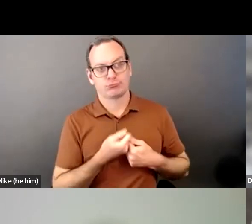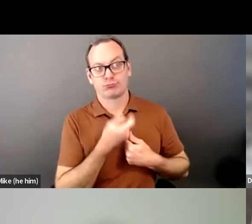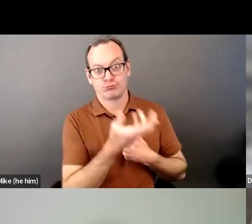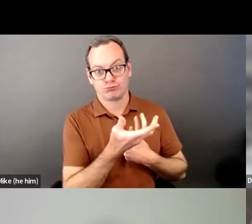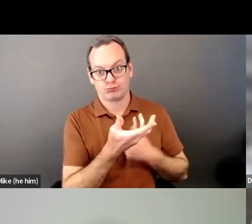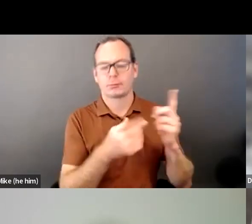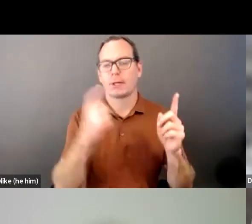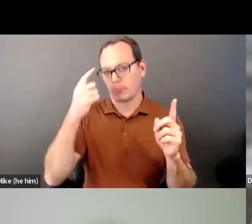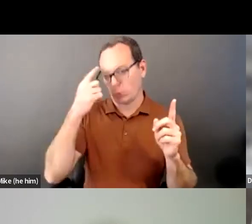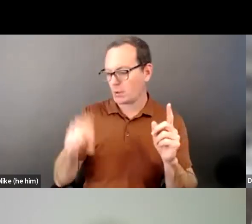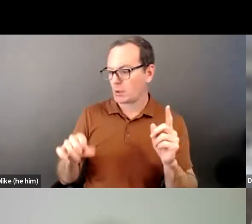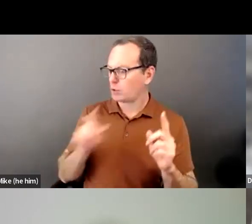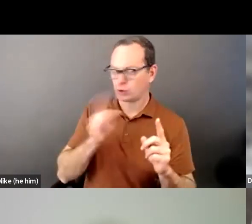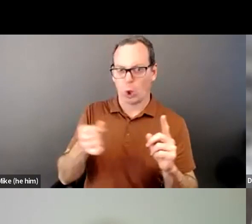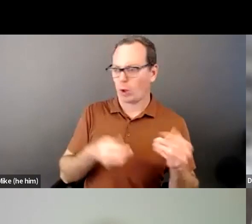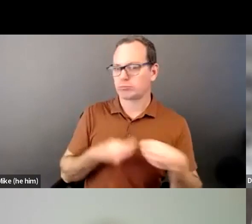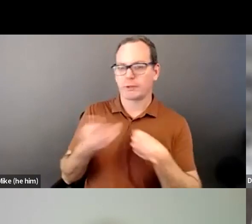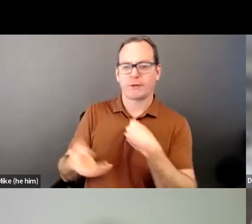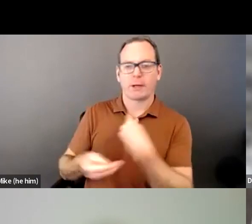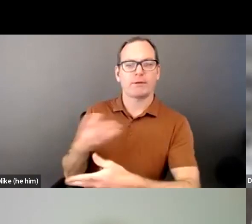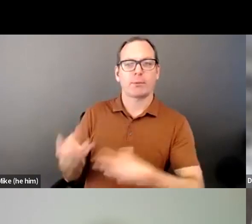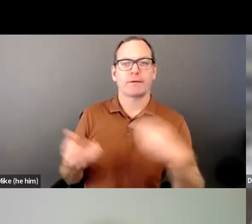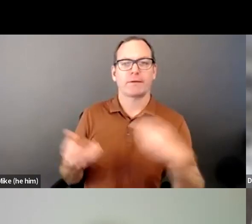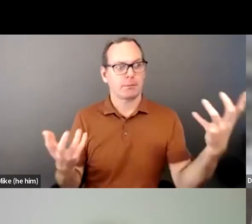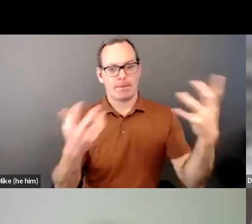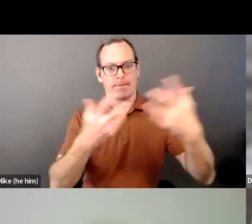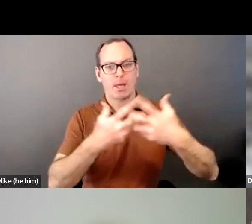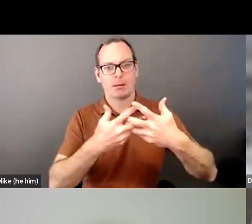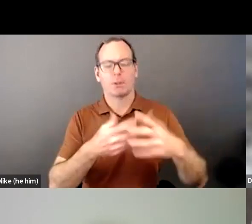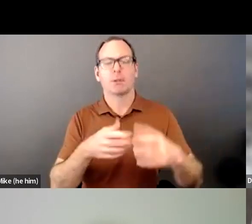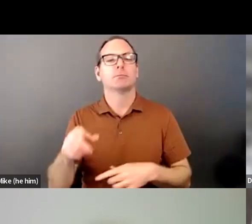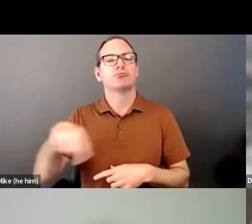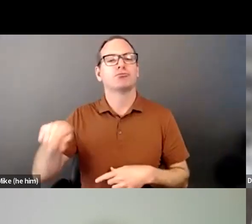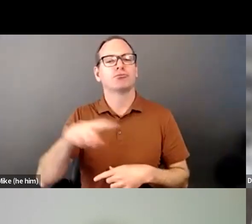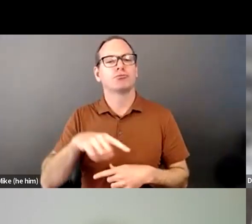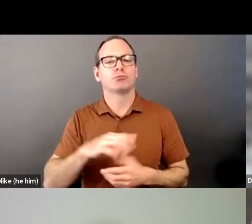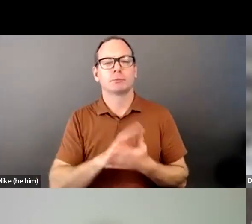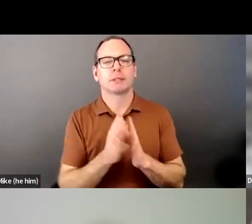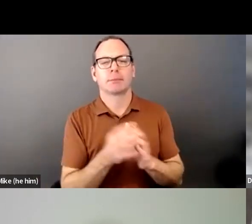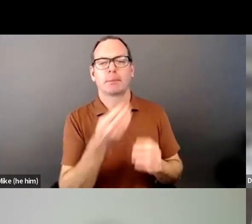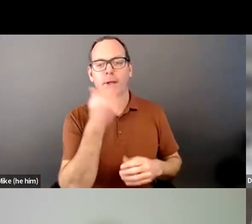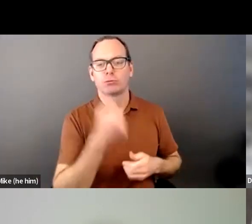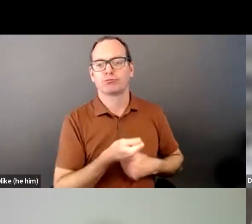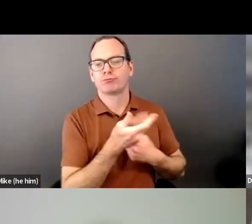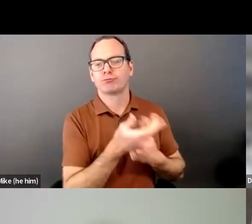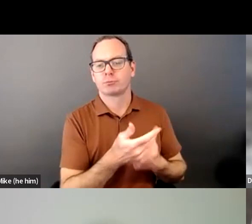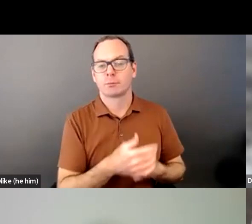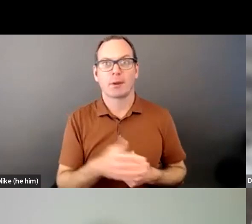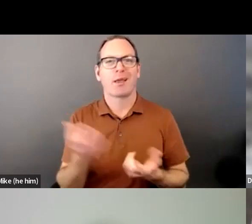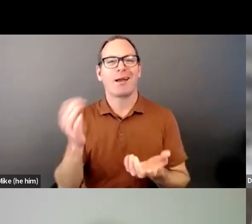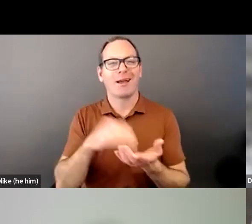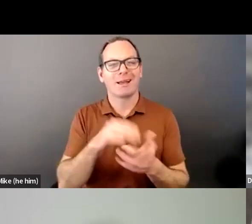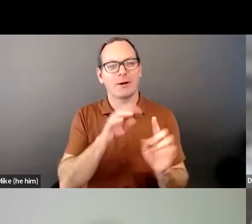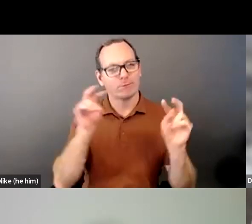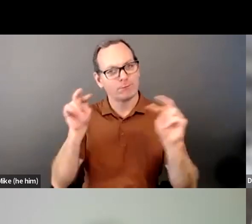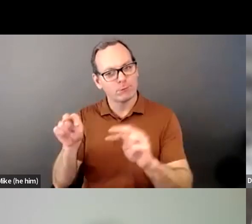do very well in that position is key. Again, a lot of this comes down to taking a strength-based approach when including those